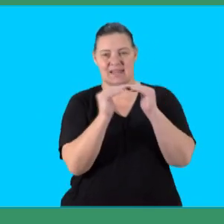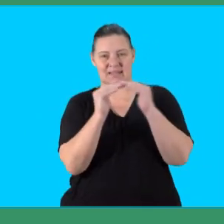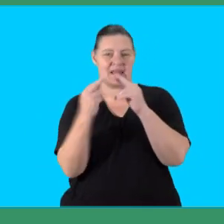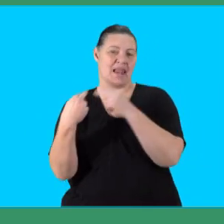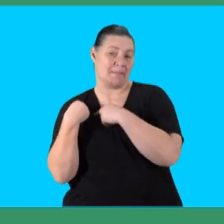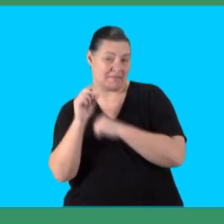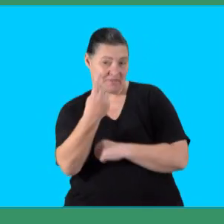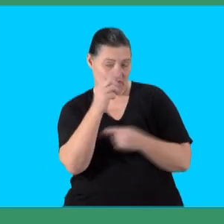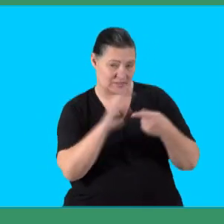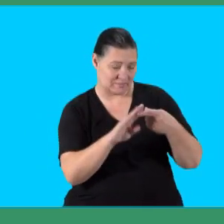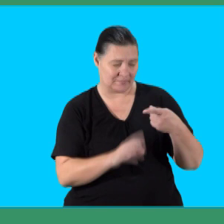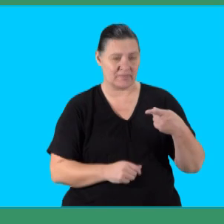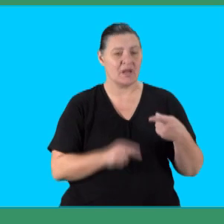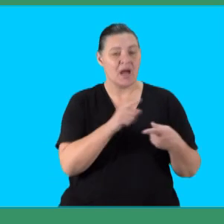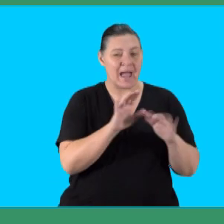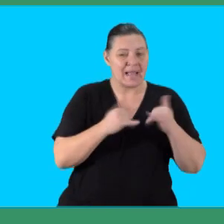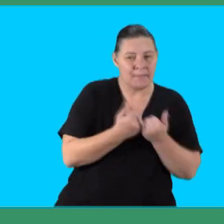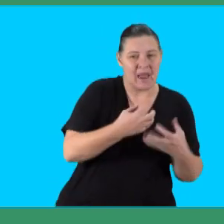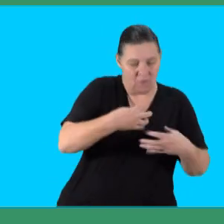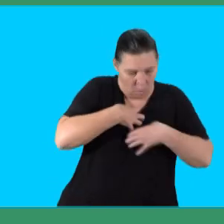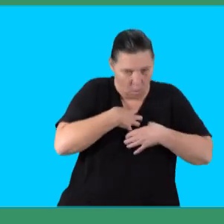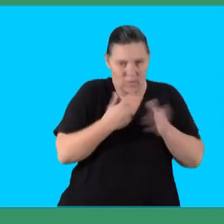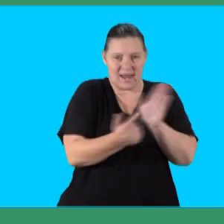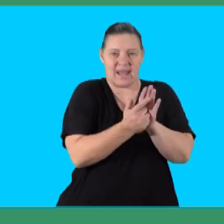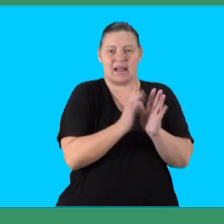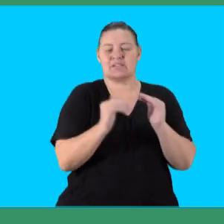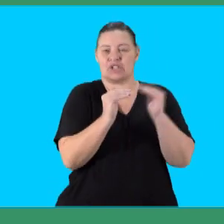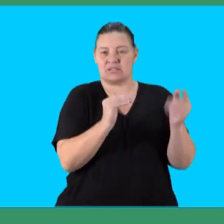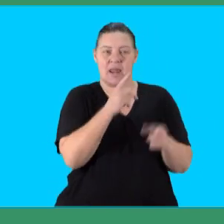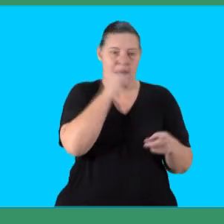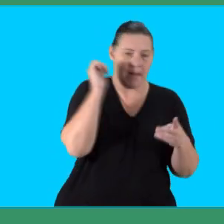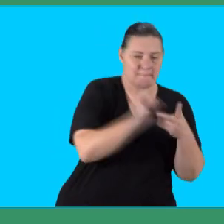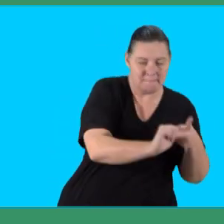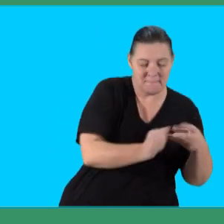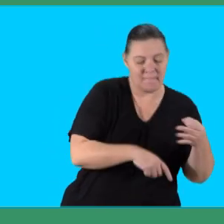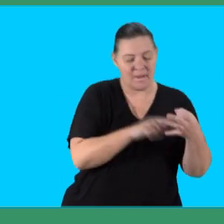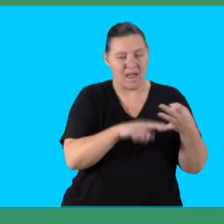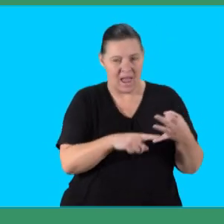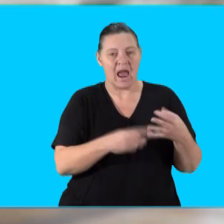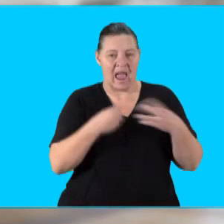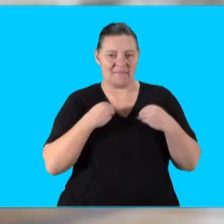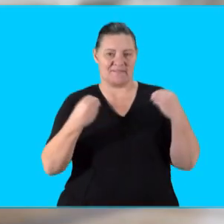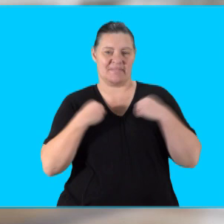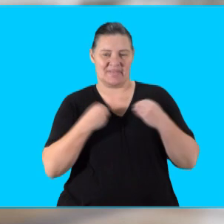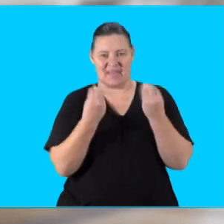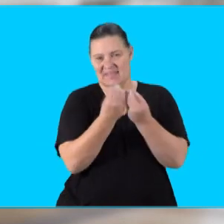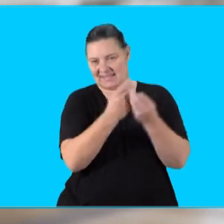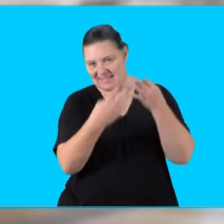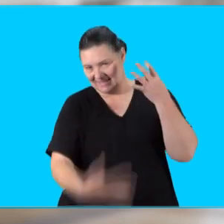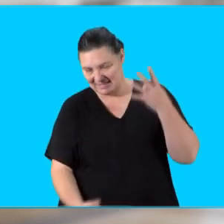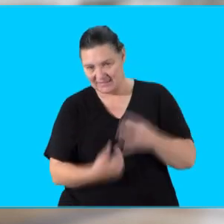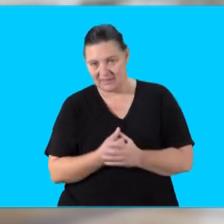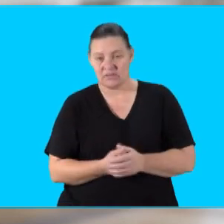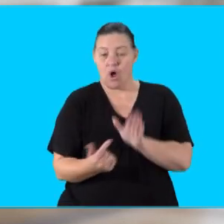liability first. A company has its own legal status, trading name, and owns its asset. So under